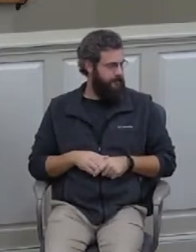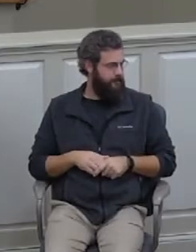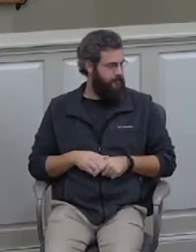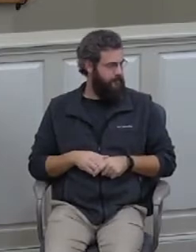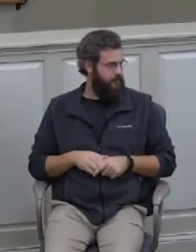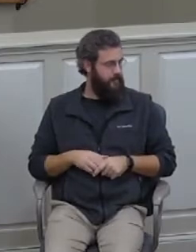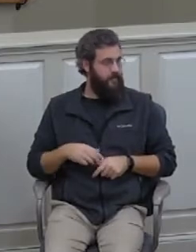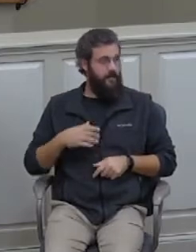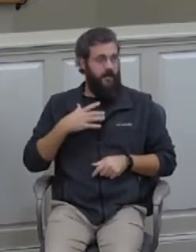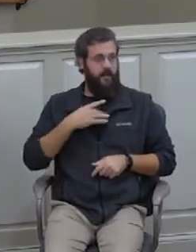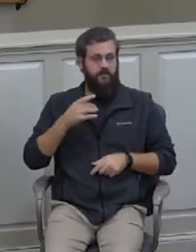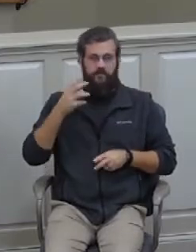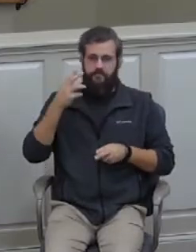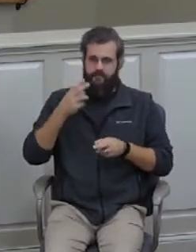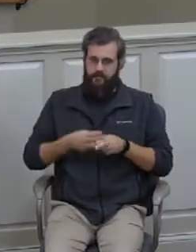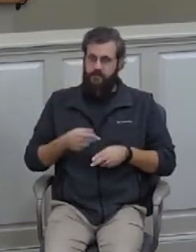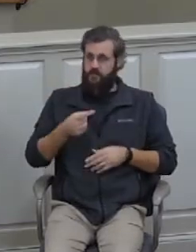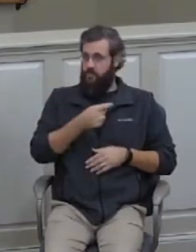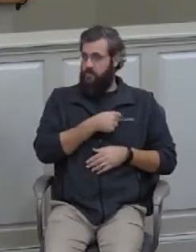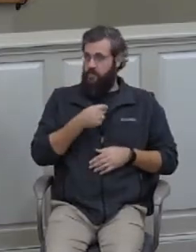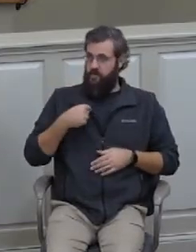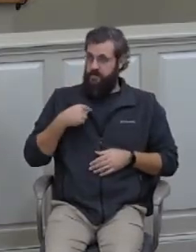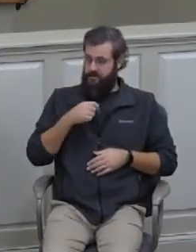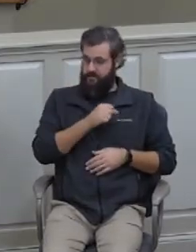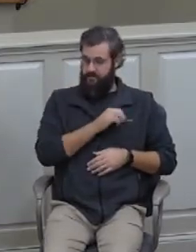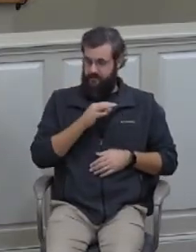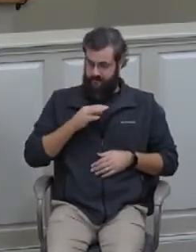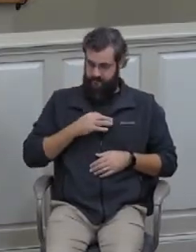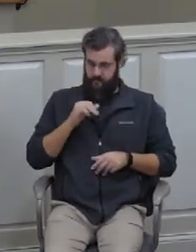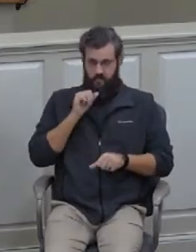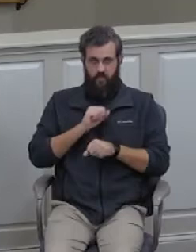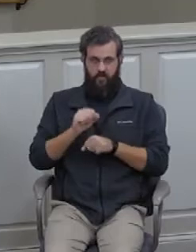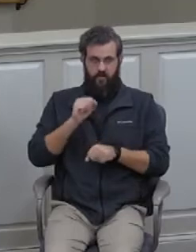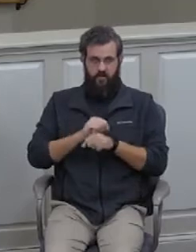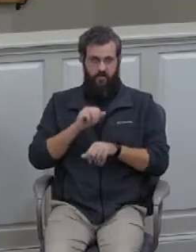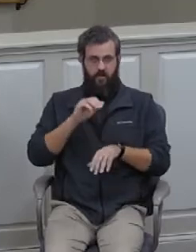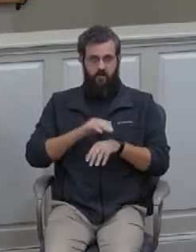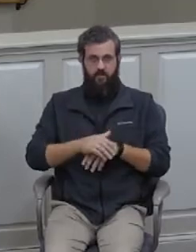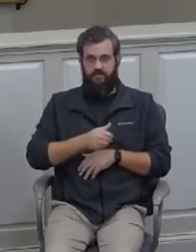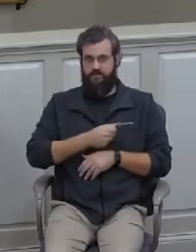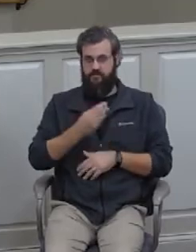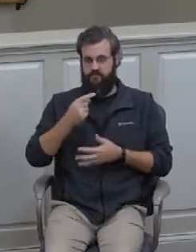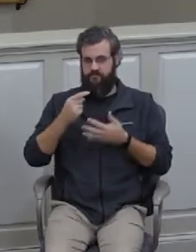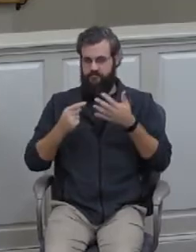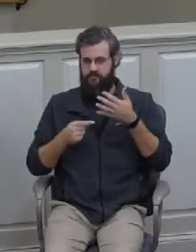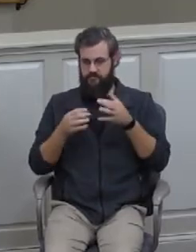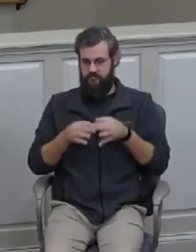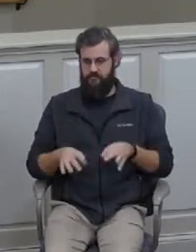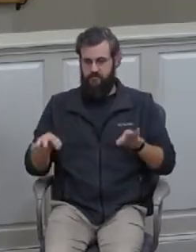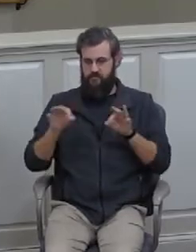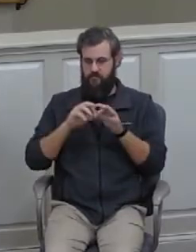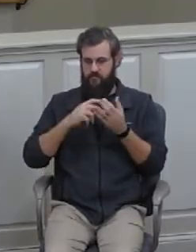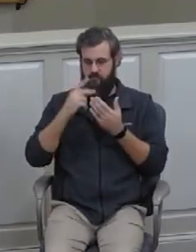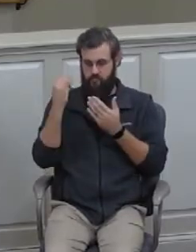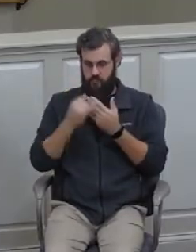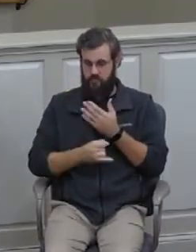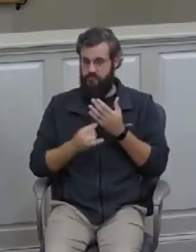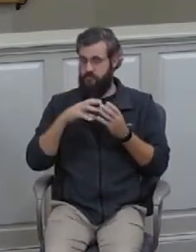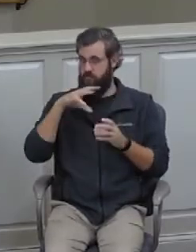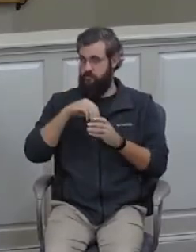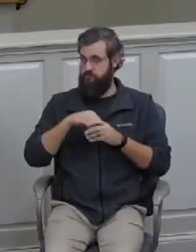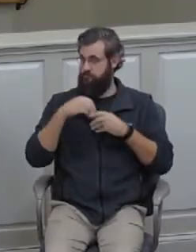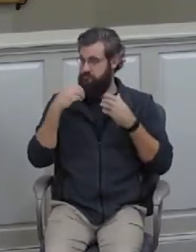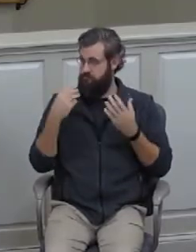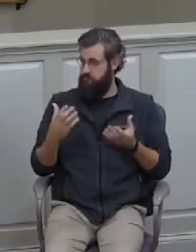I would mention that we, as city staff, are still working on quite a number of important projects. Those include